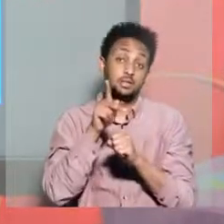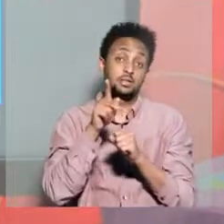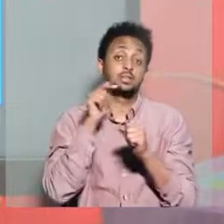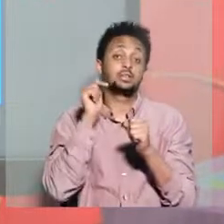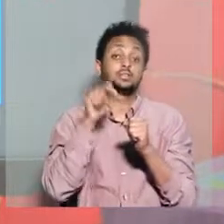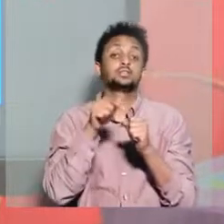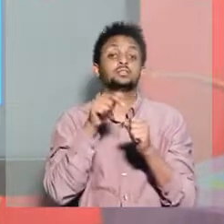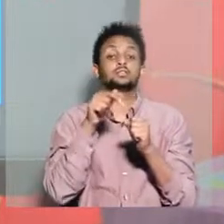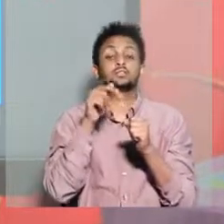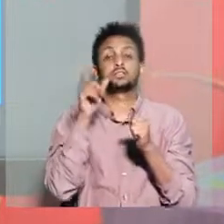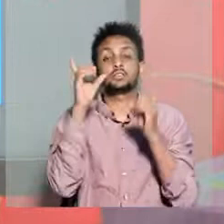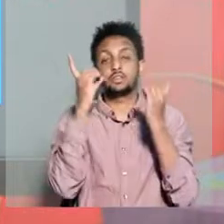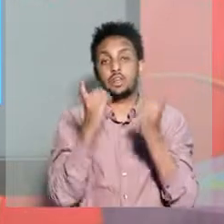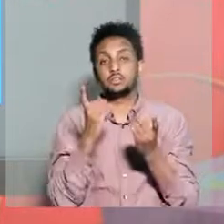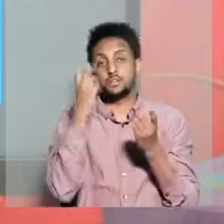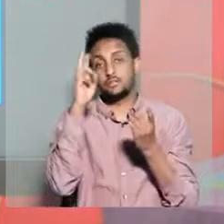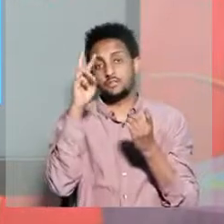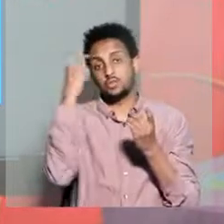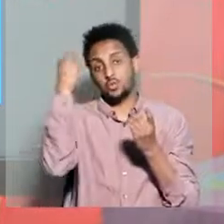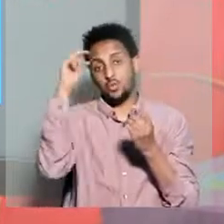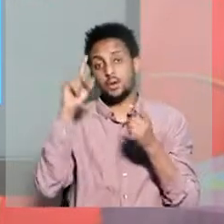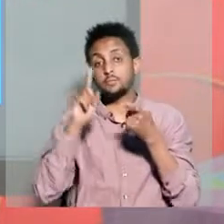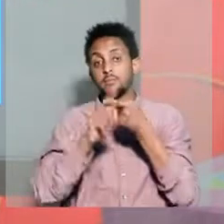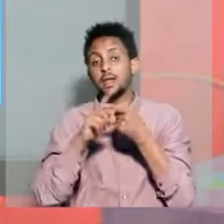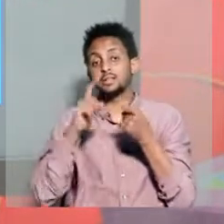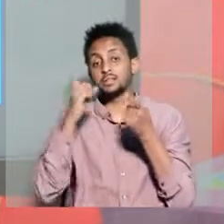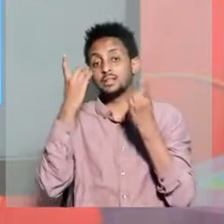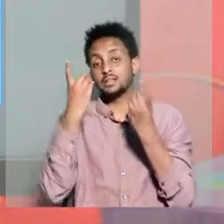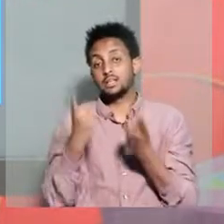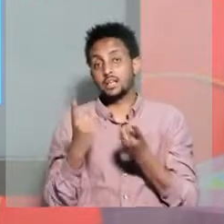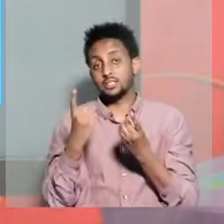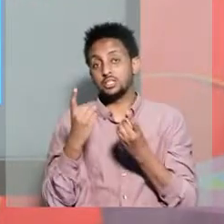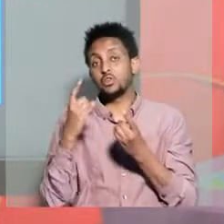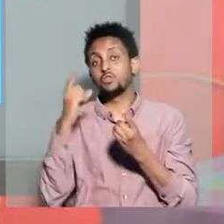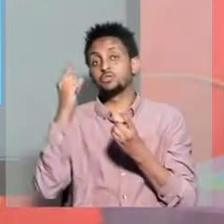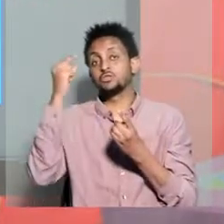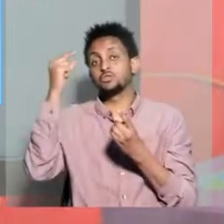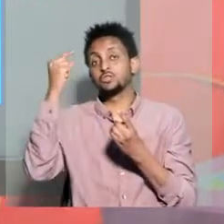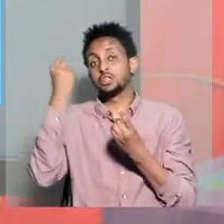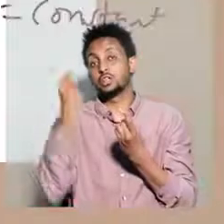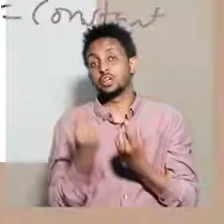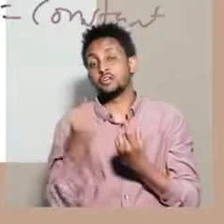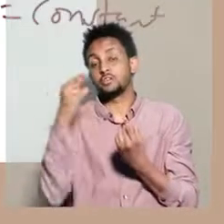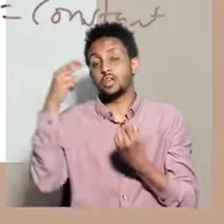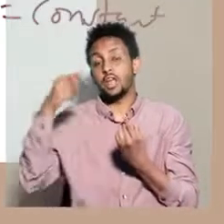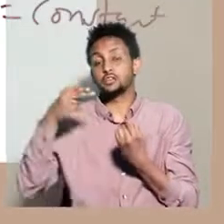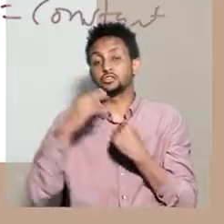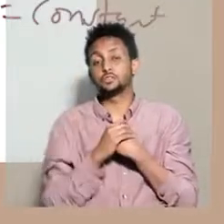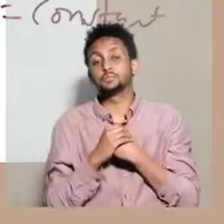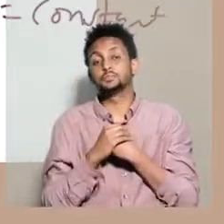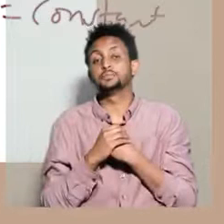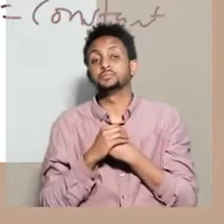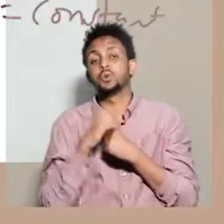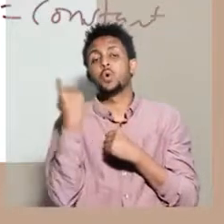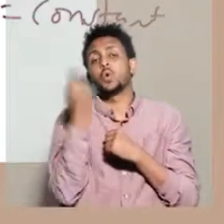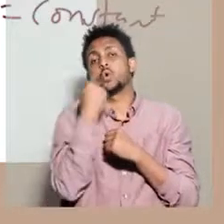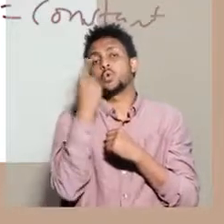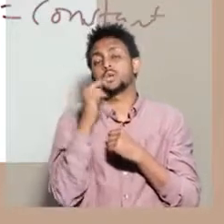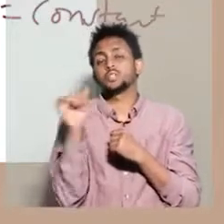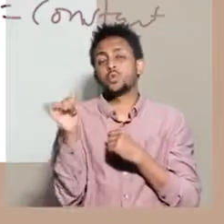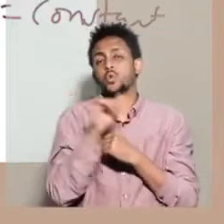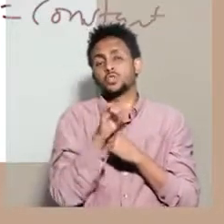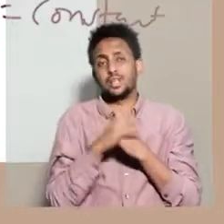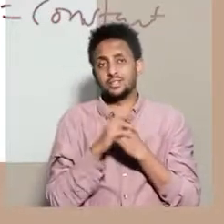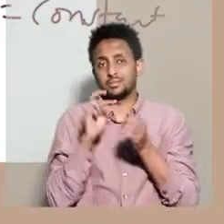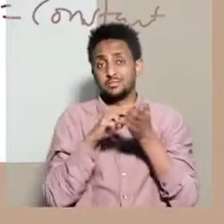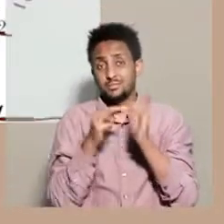density of the fluid times velocity squared plus density of the fluid, gravity times elevation, is always remains